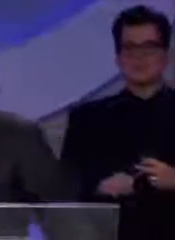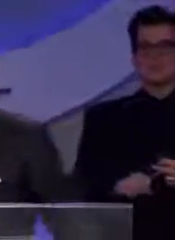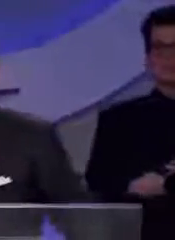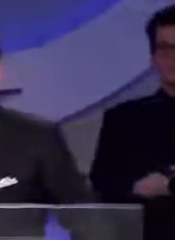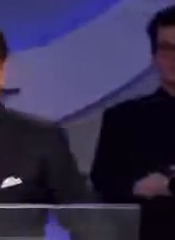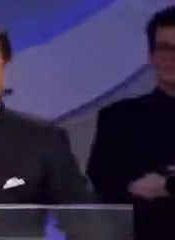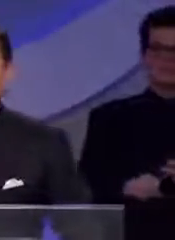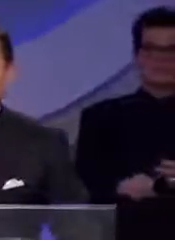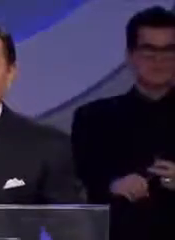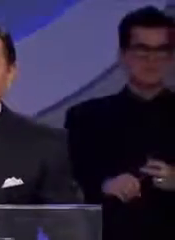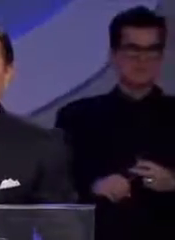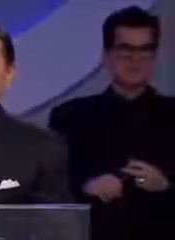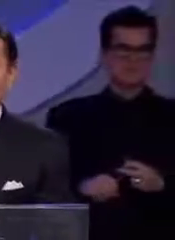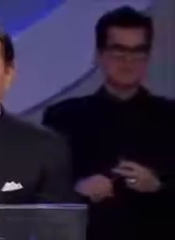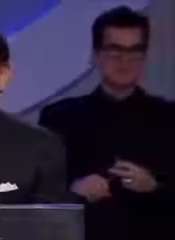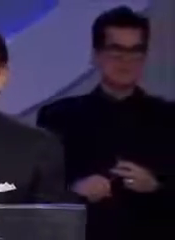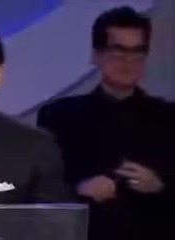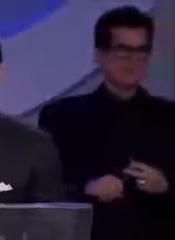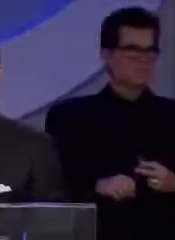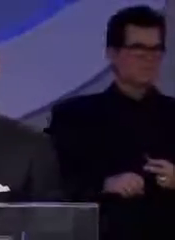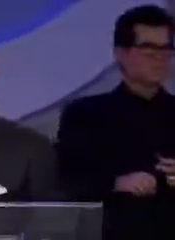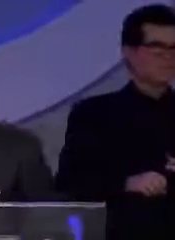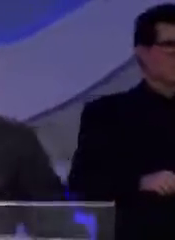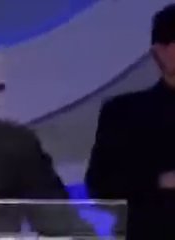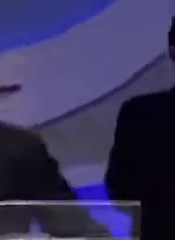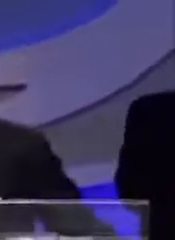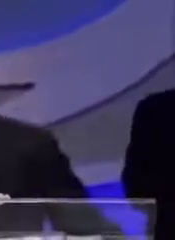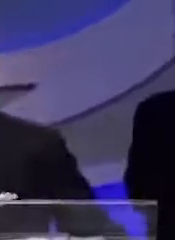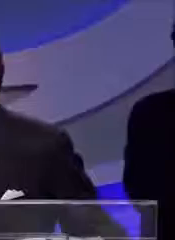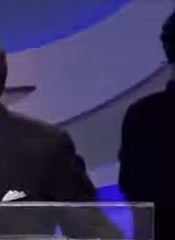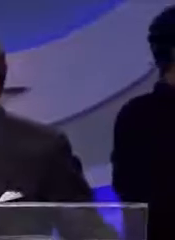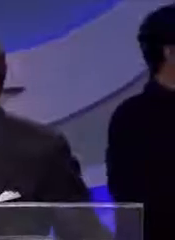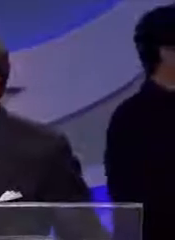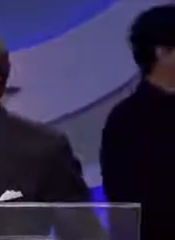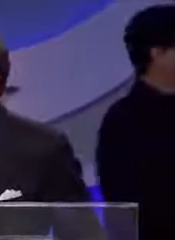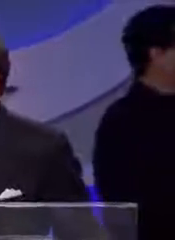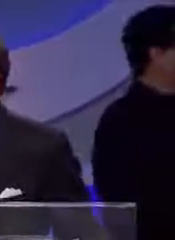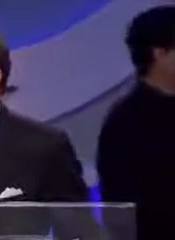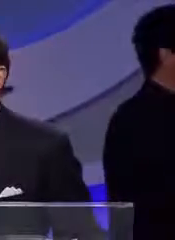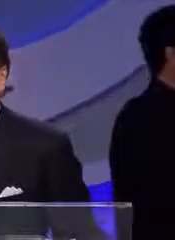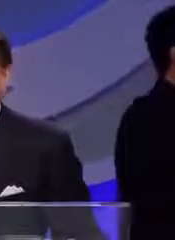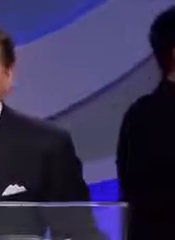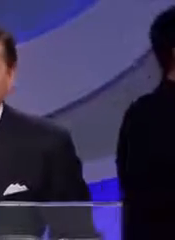hands with two or three people and say, your eyes and ears are blessed.